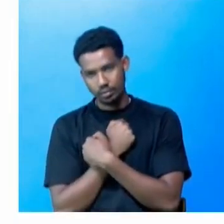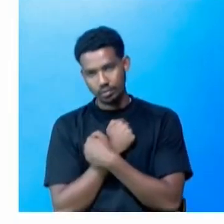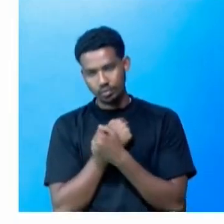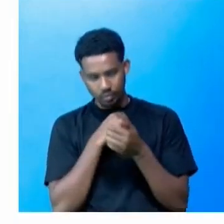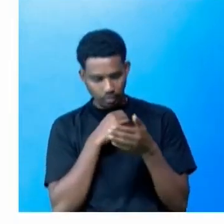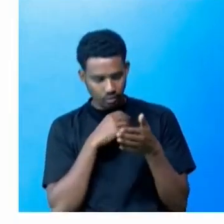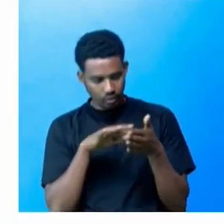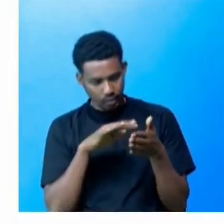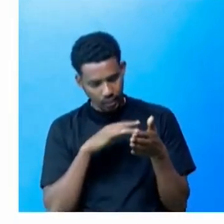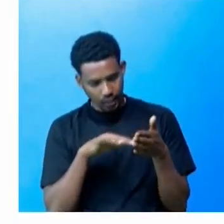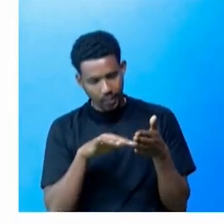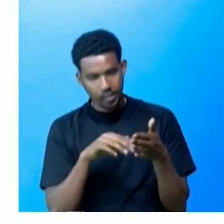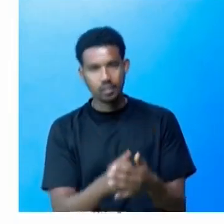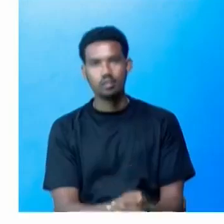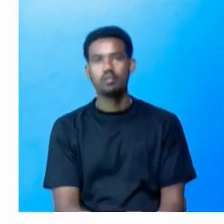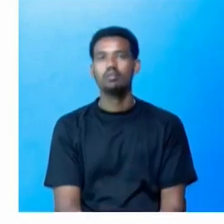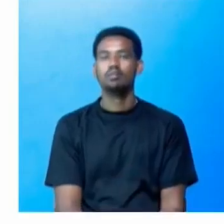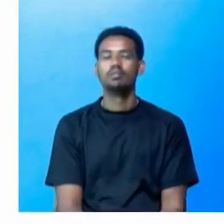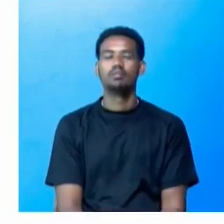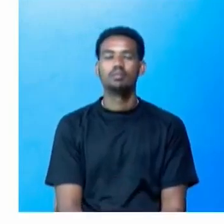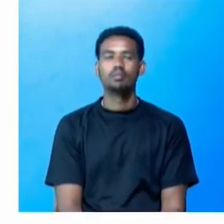reading.